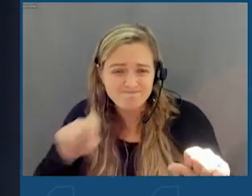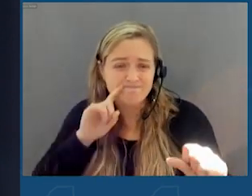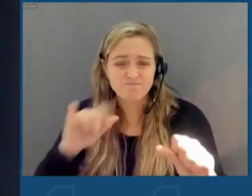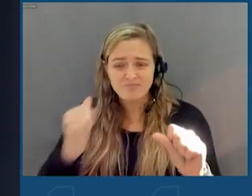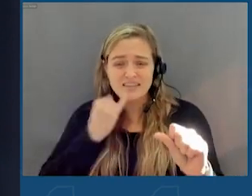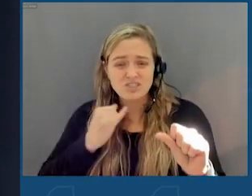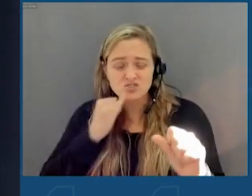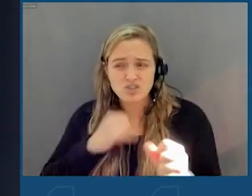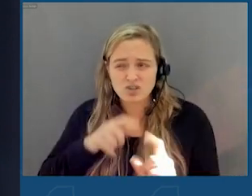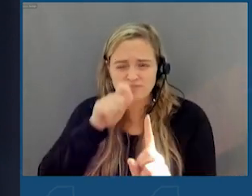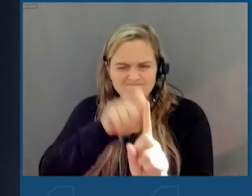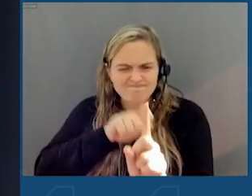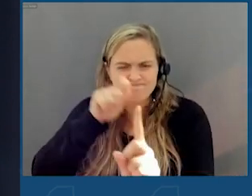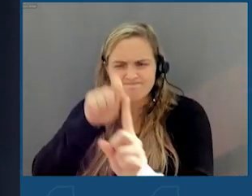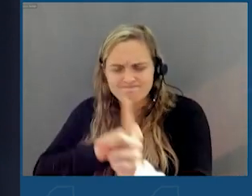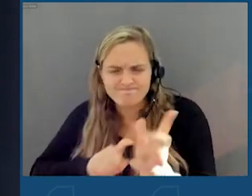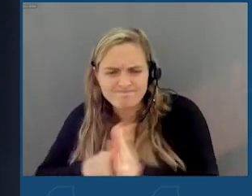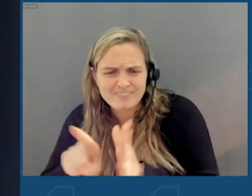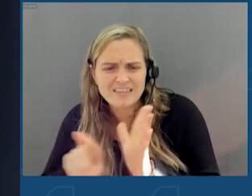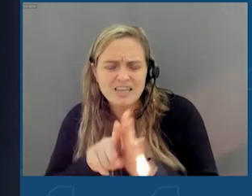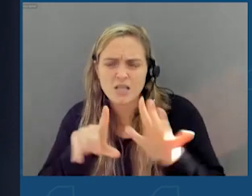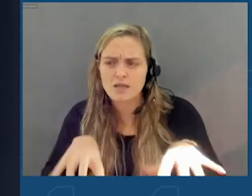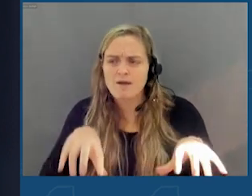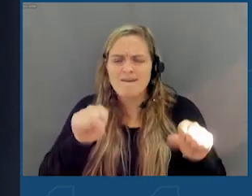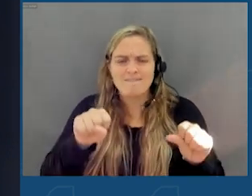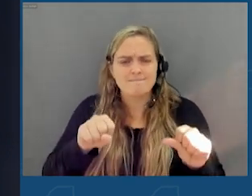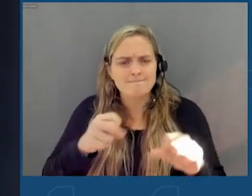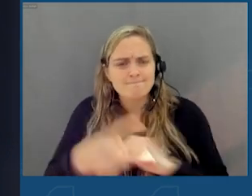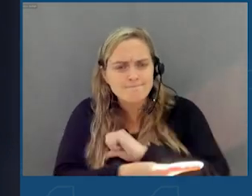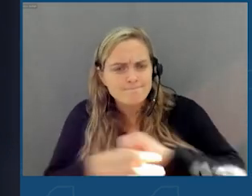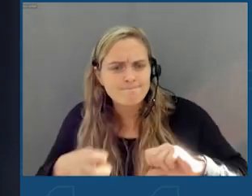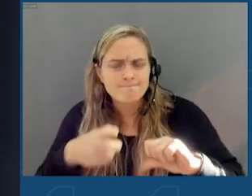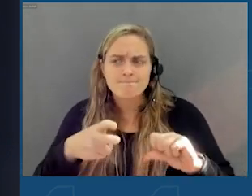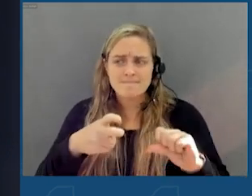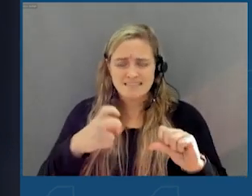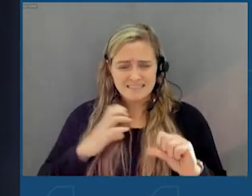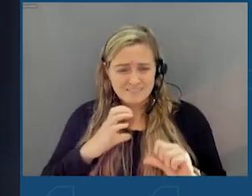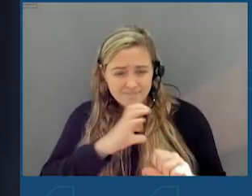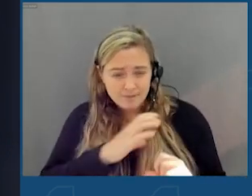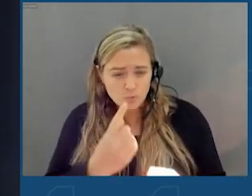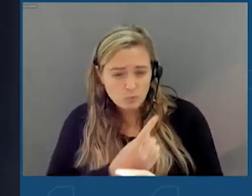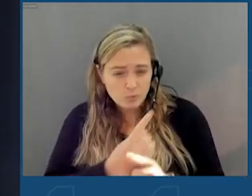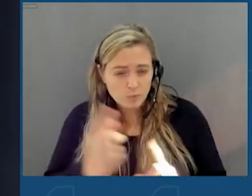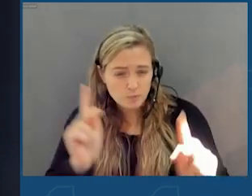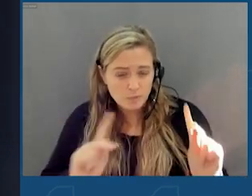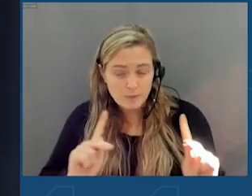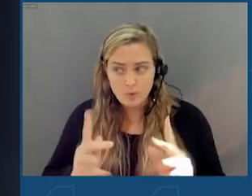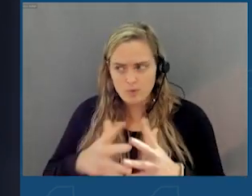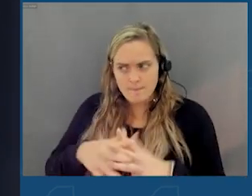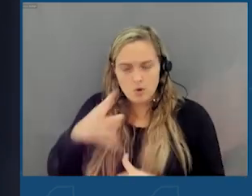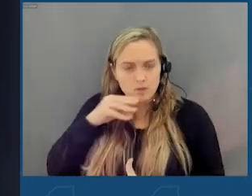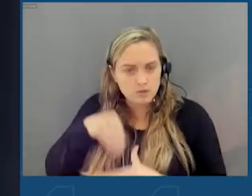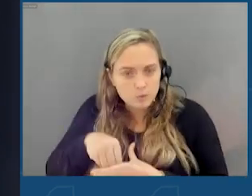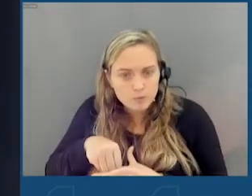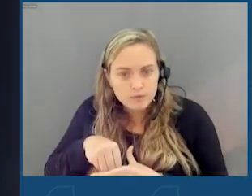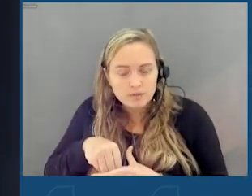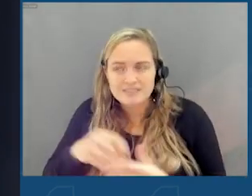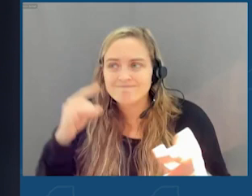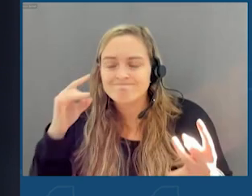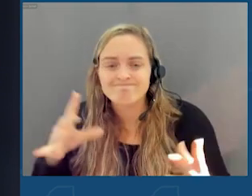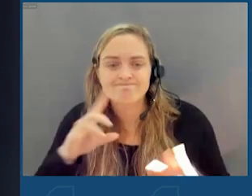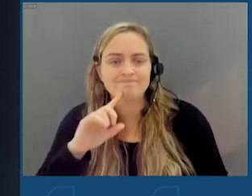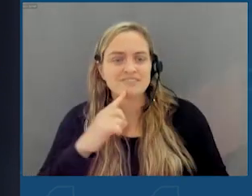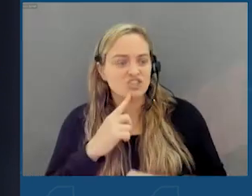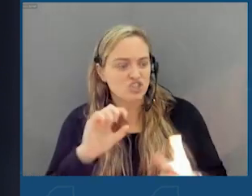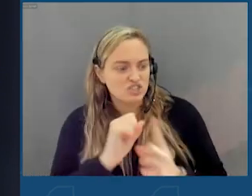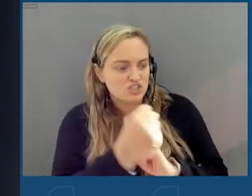targeting and killing and kidnapping civilians, including Americans, these heinous acts resulted in a military response